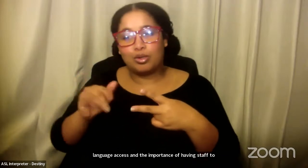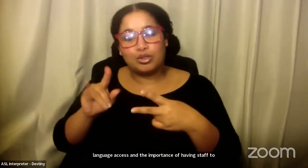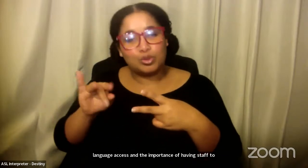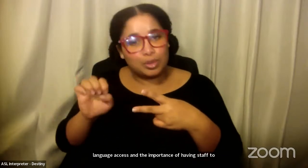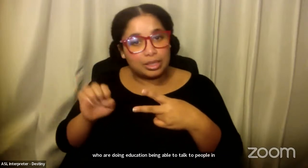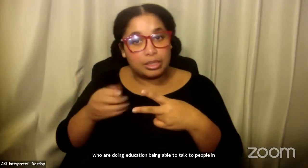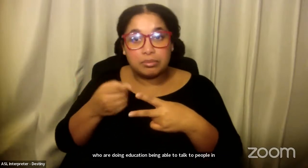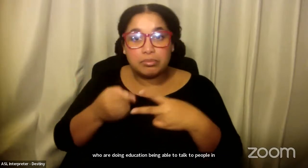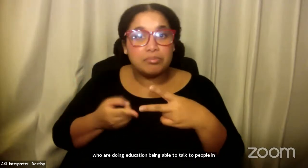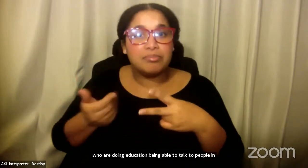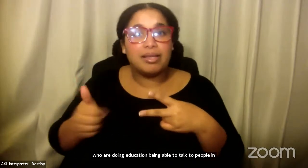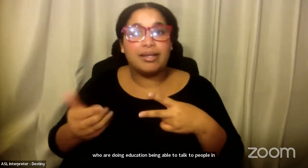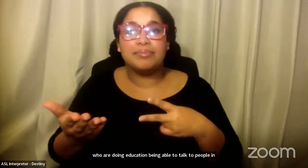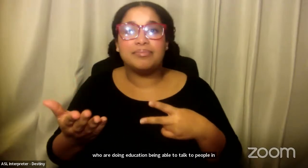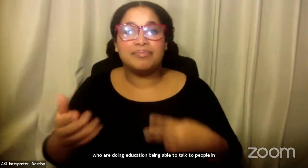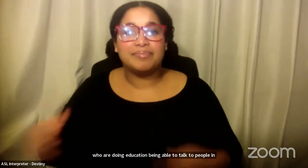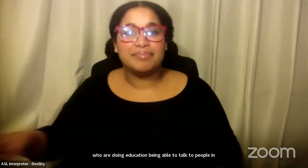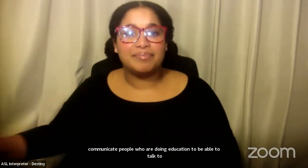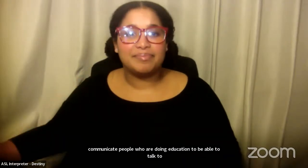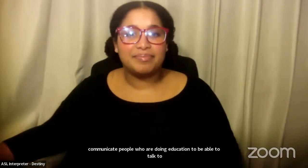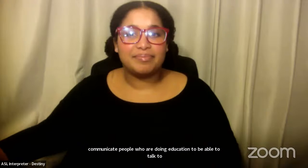presentation.